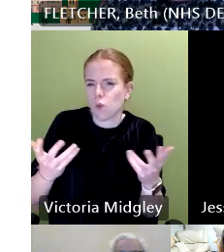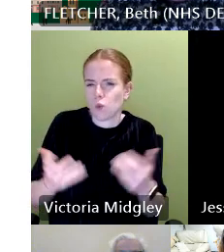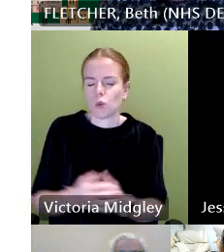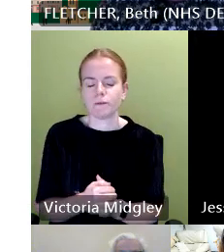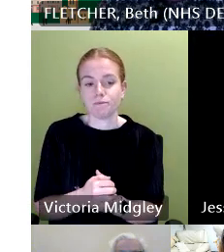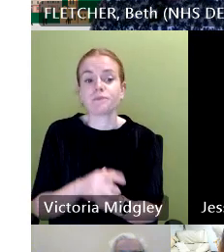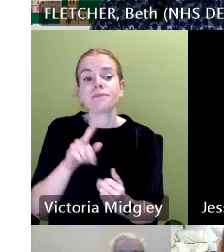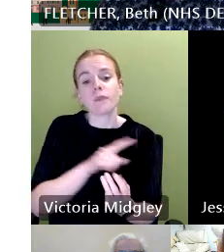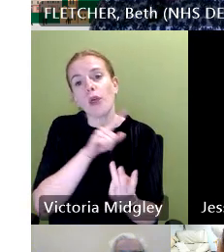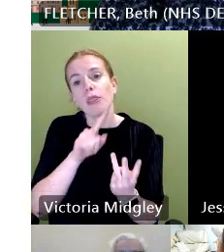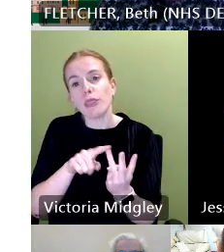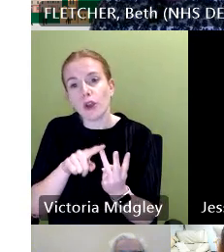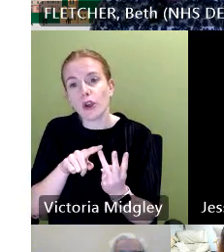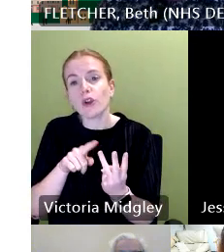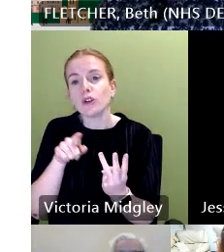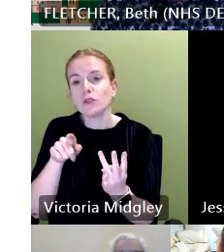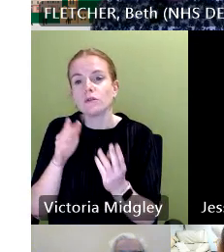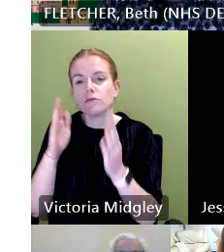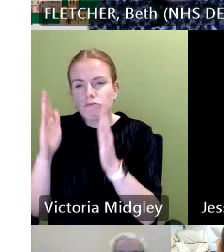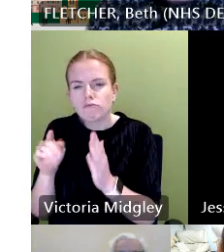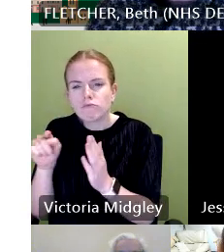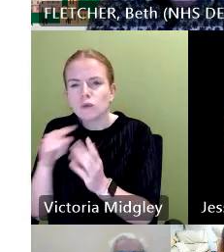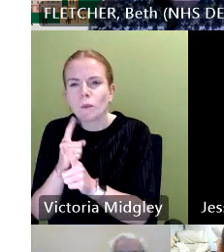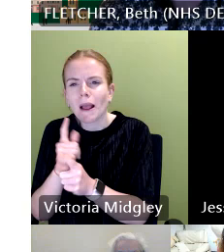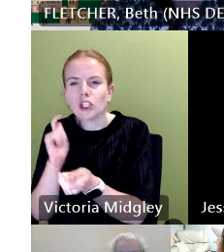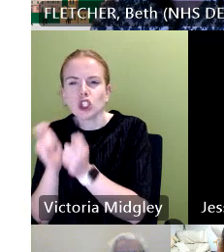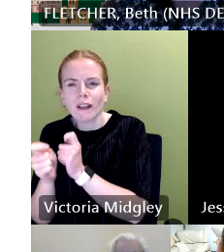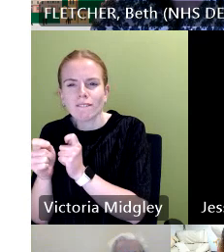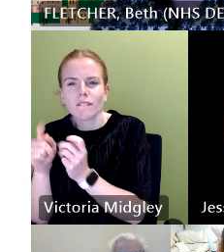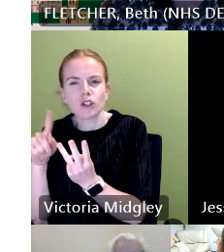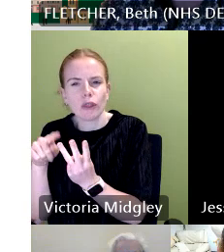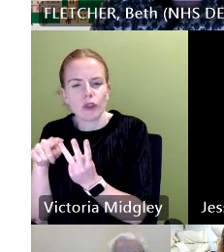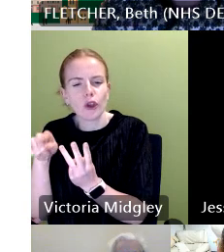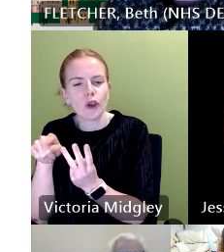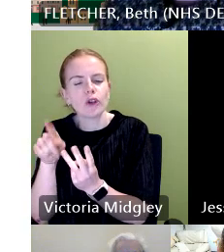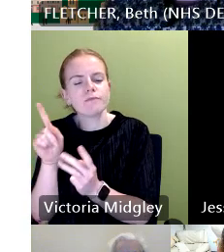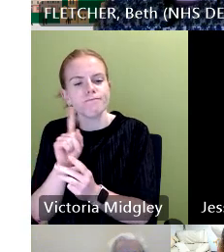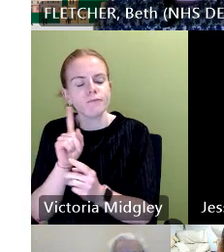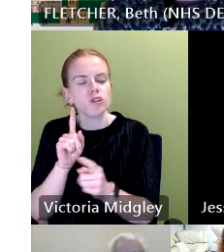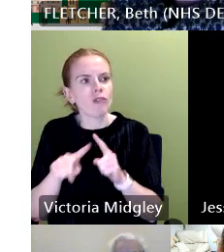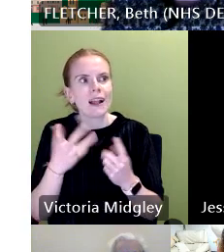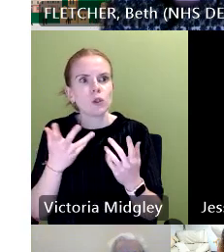is this concept of preventing sickness, not just treating it. And and you'll hear this